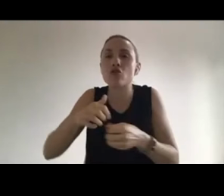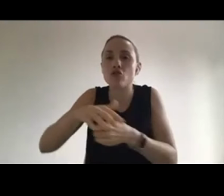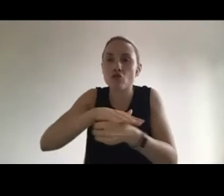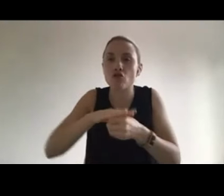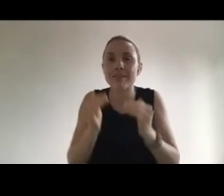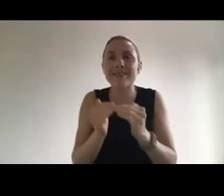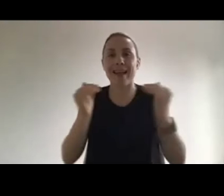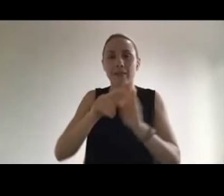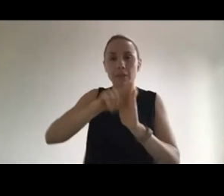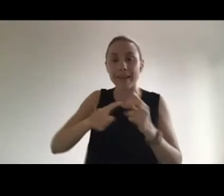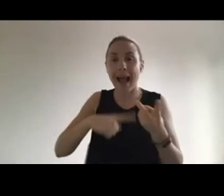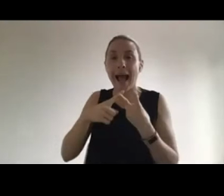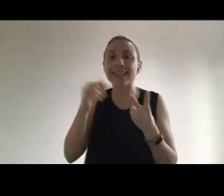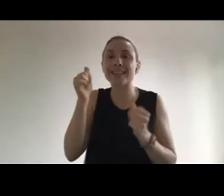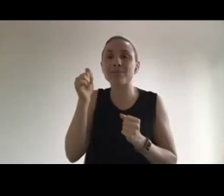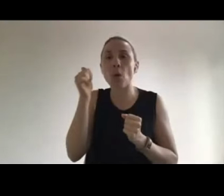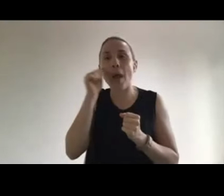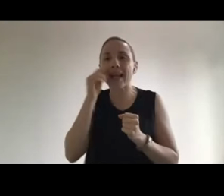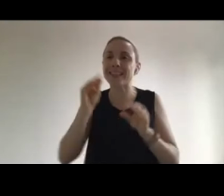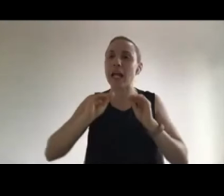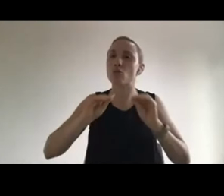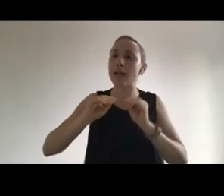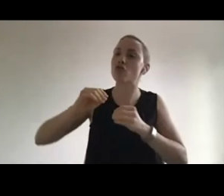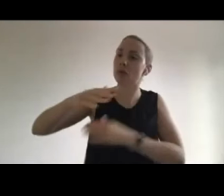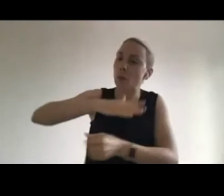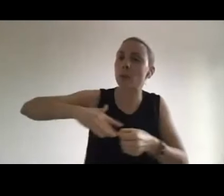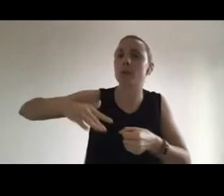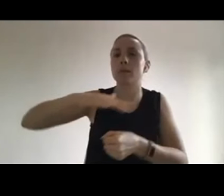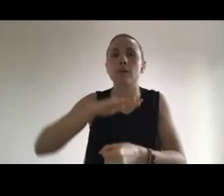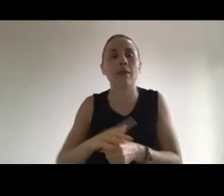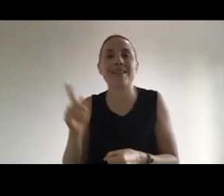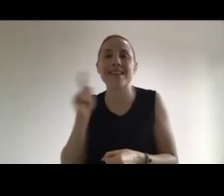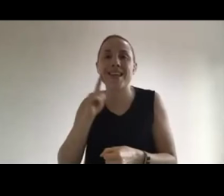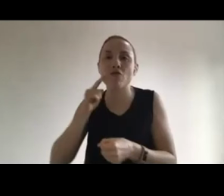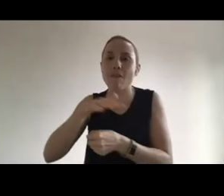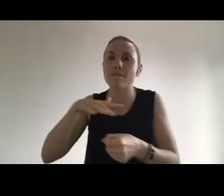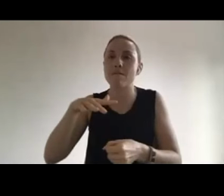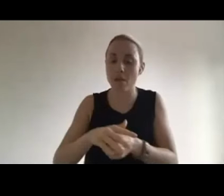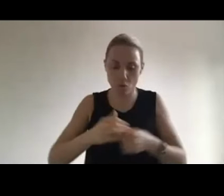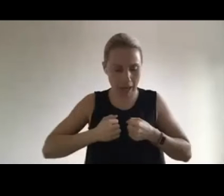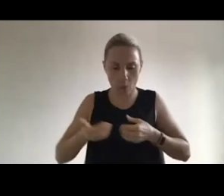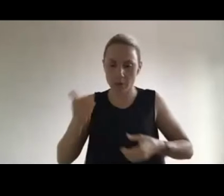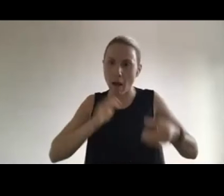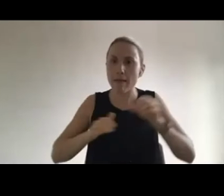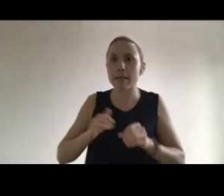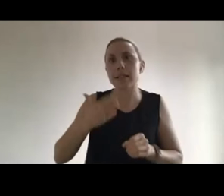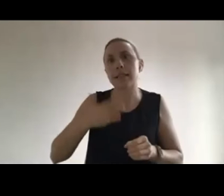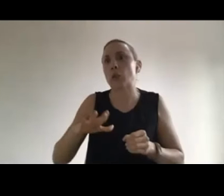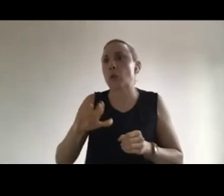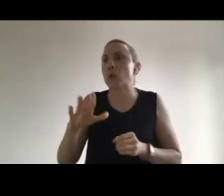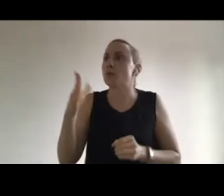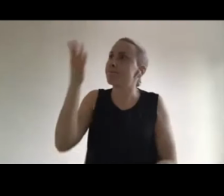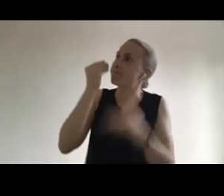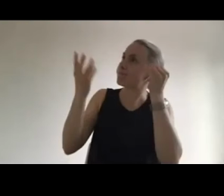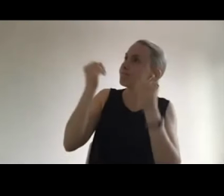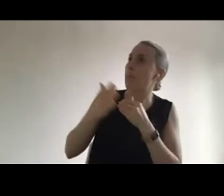field. I think our discovery scientists need to learn a lot about the clinical need and what patients would want from